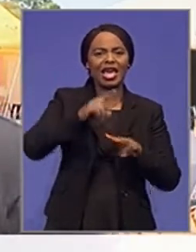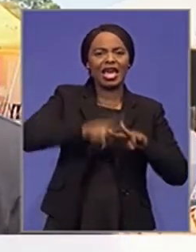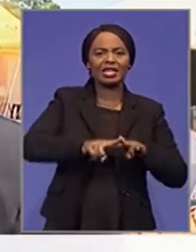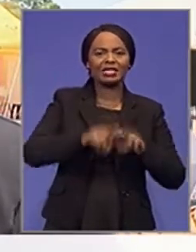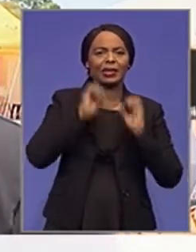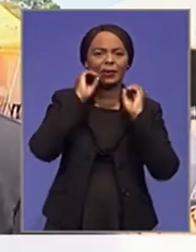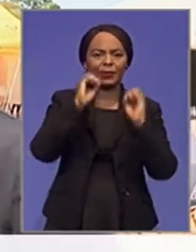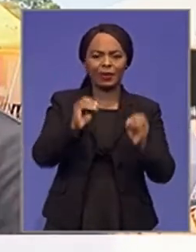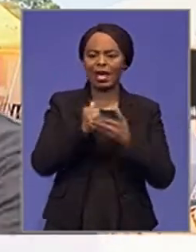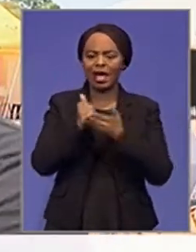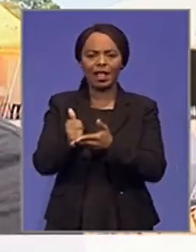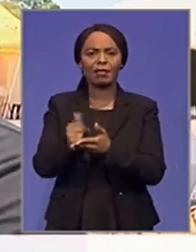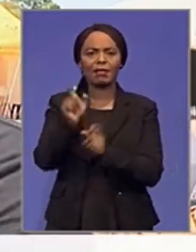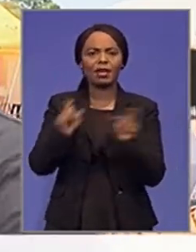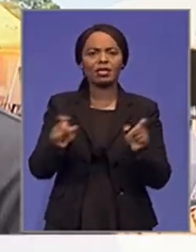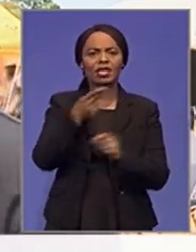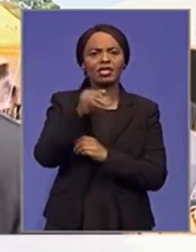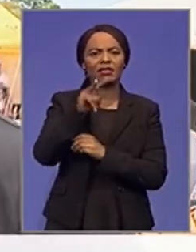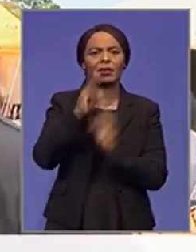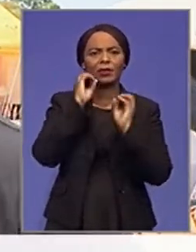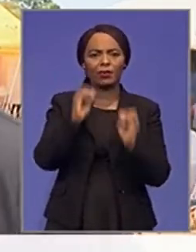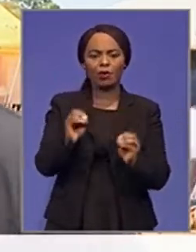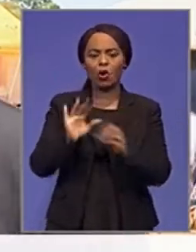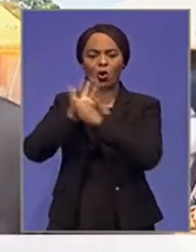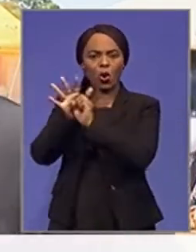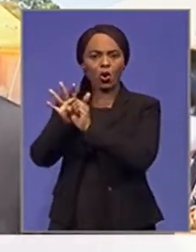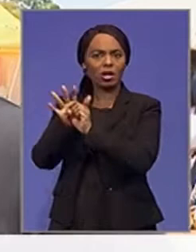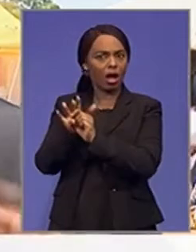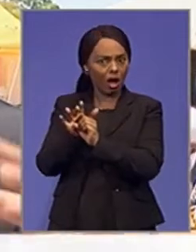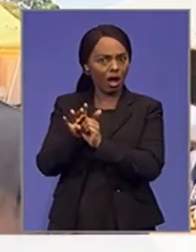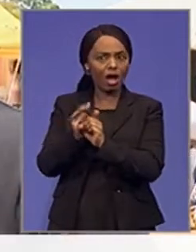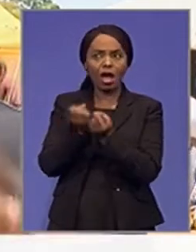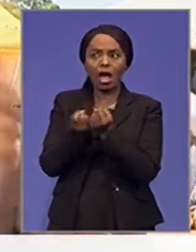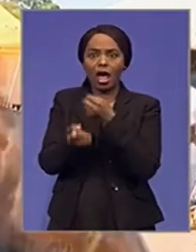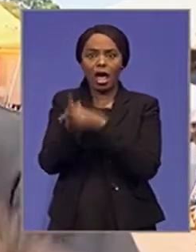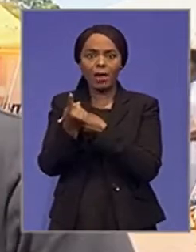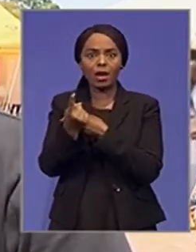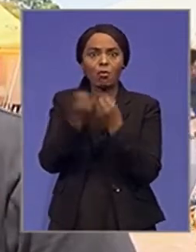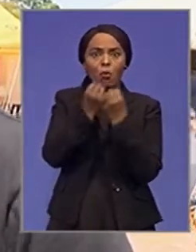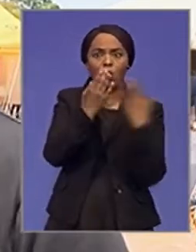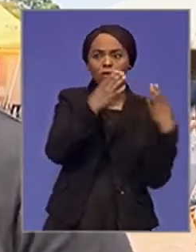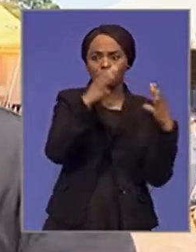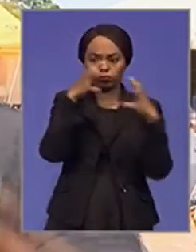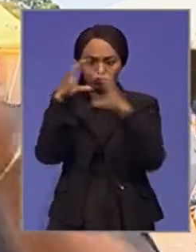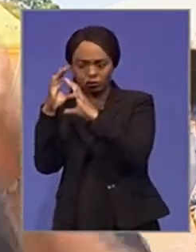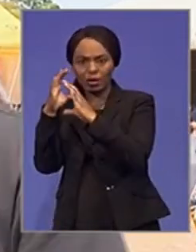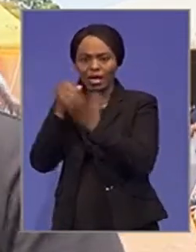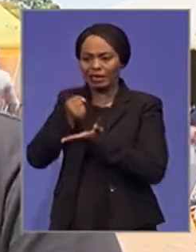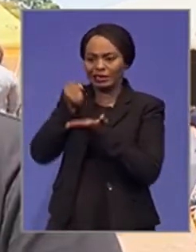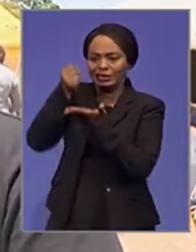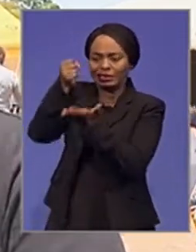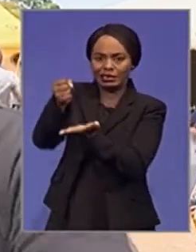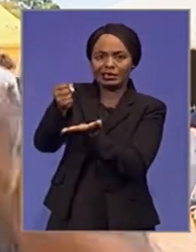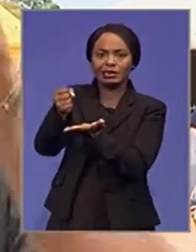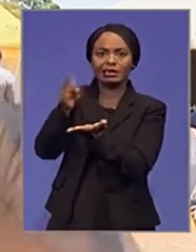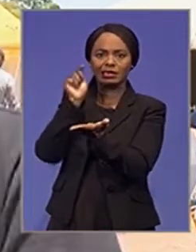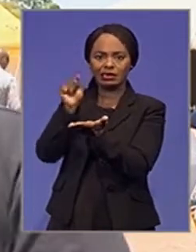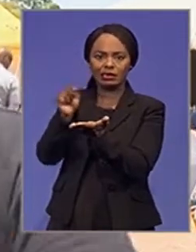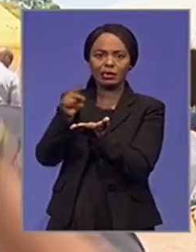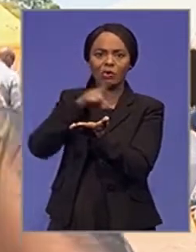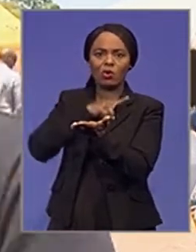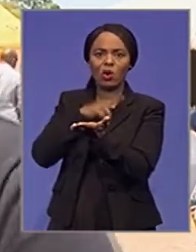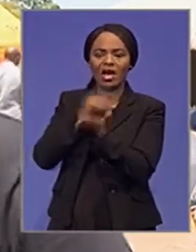mo bathong ba phelang ka mogare. COVID e etse tlhoko go tsawa mausausa di bilione ka gore e tsweletsa pele